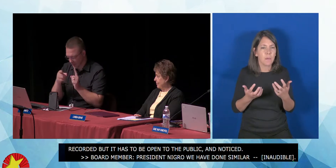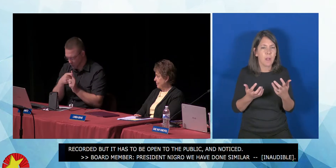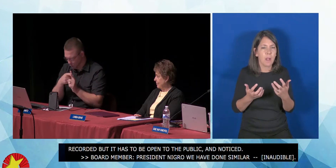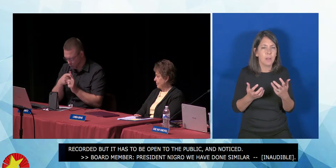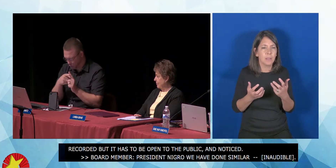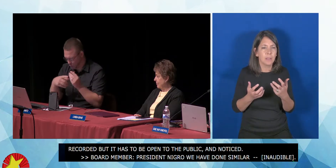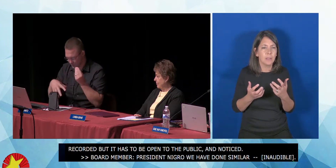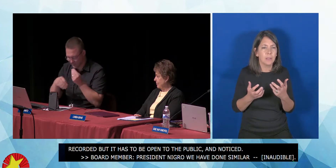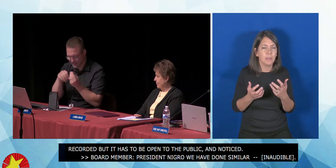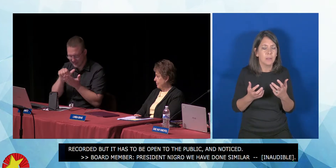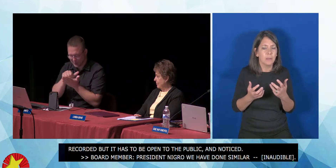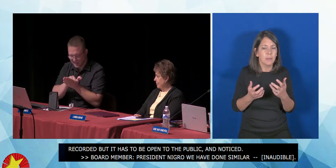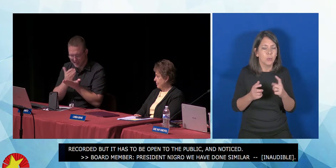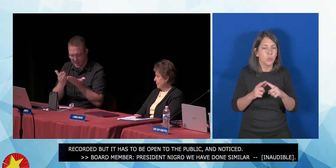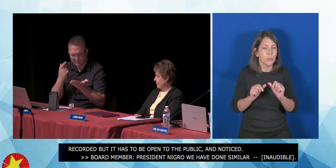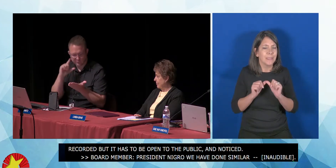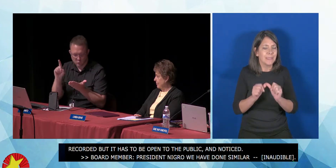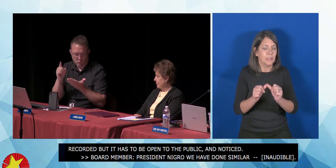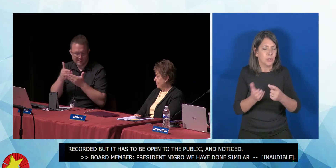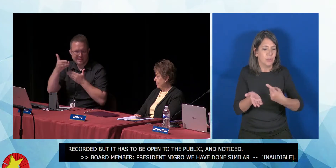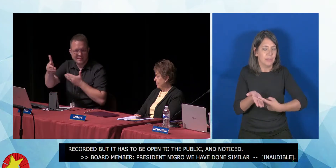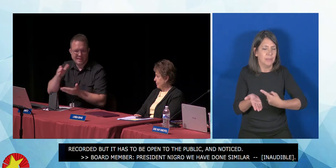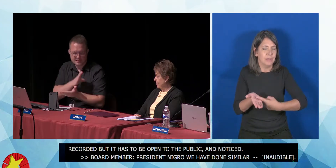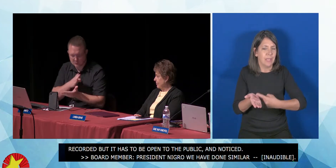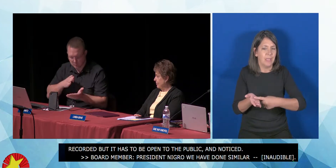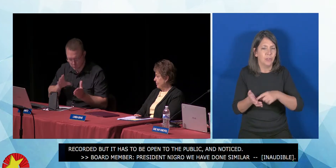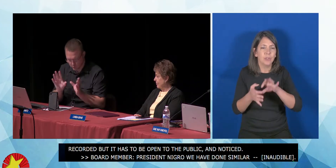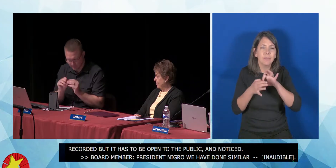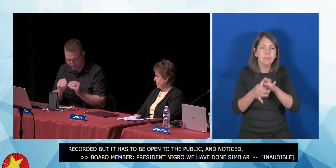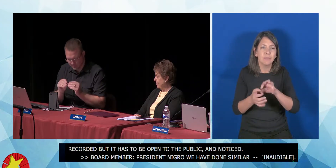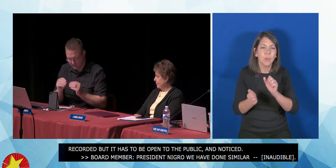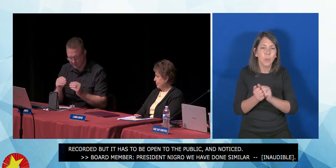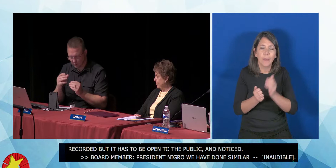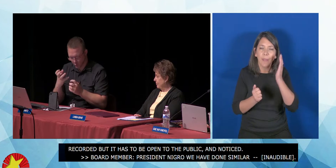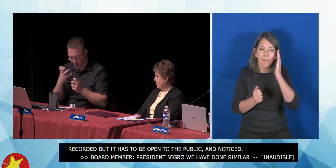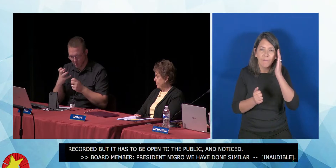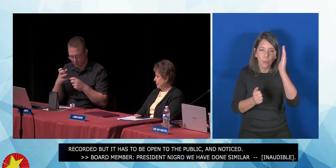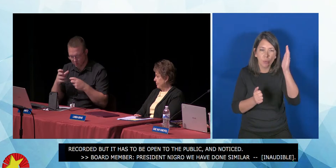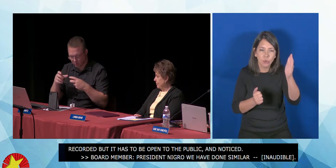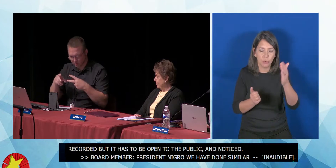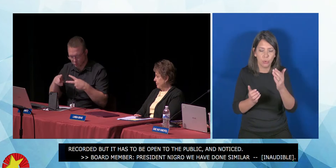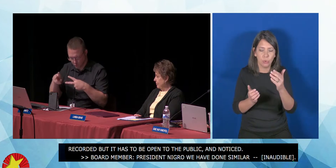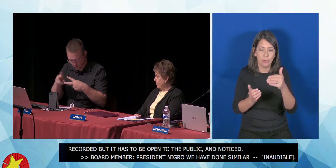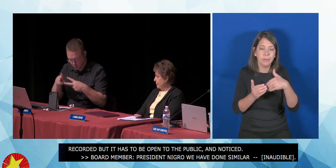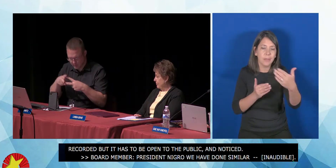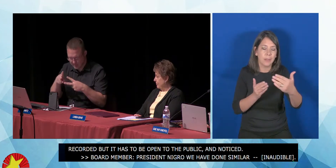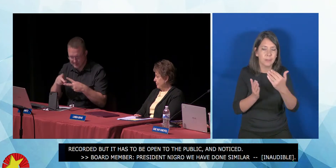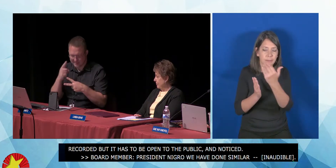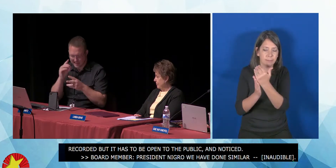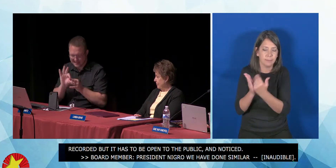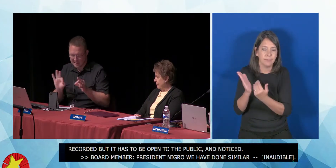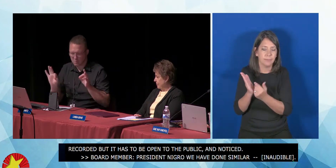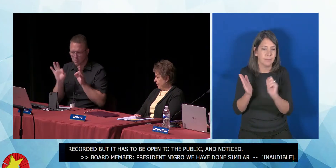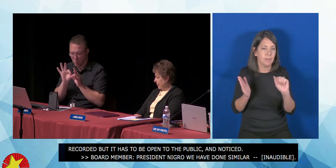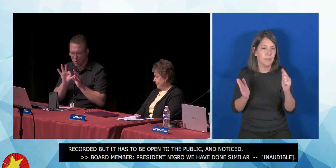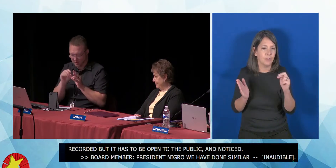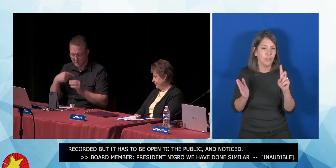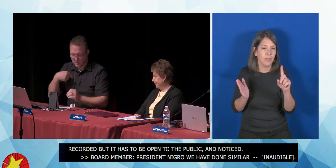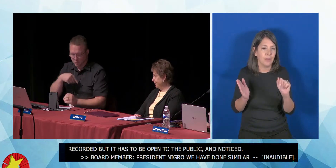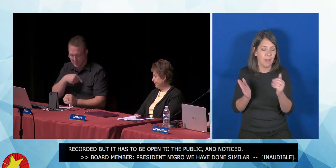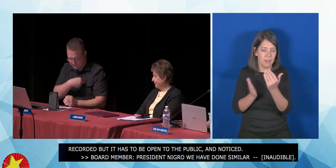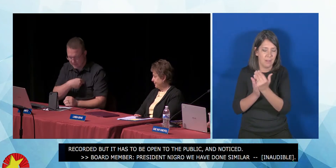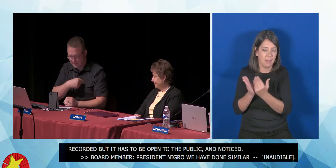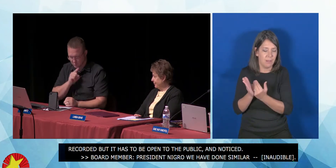I wanted to make sure that we continue the discussion for future agenda items, for future board meetings. There are